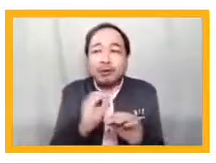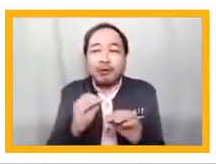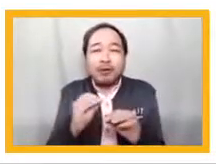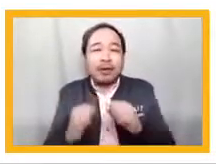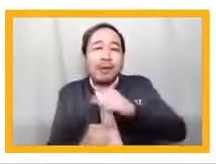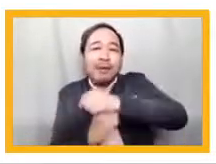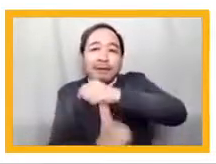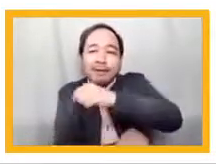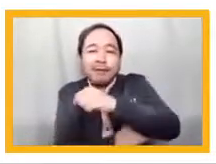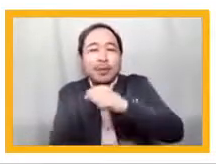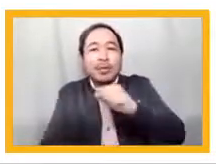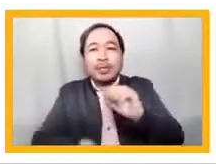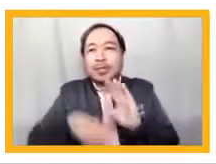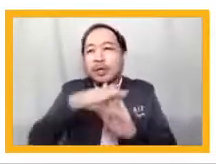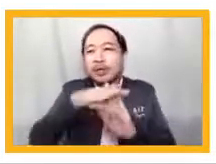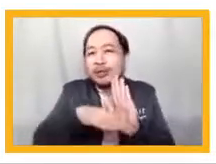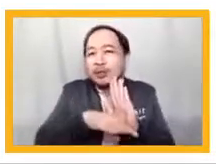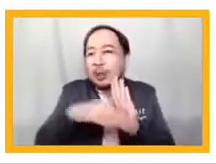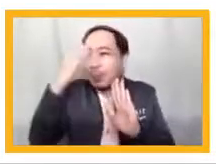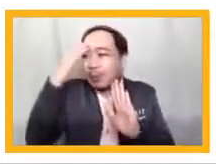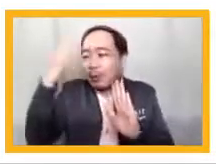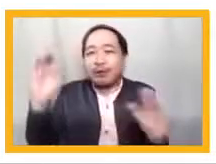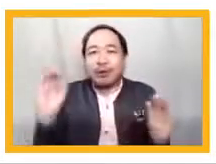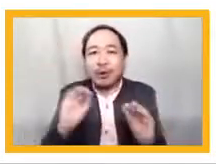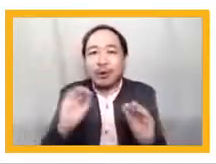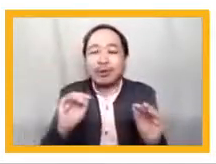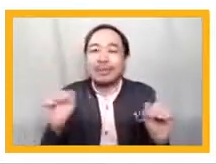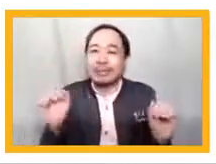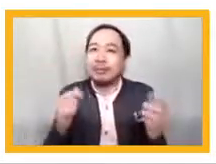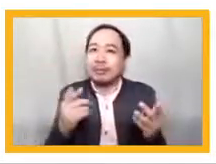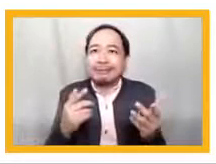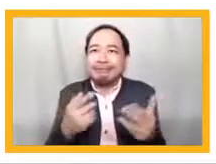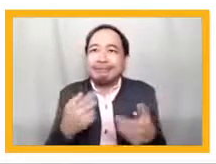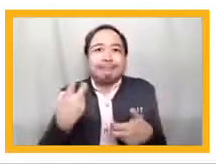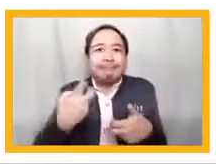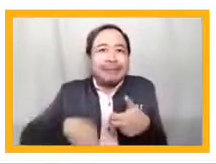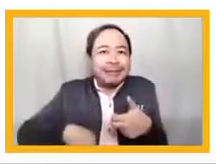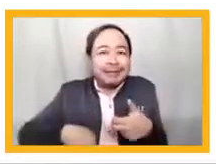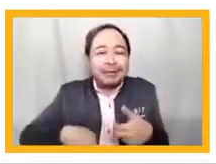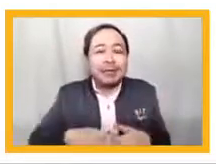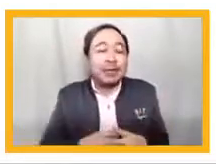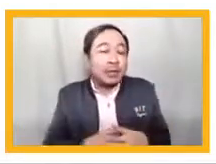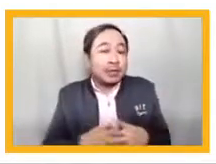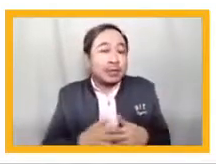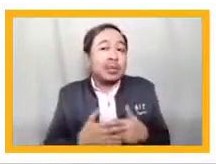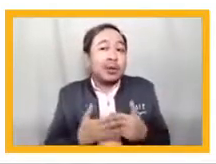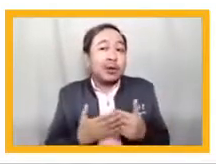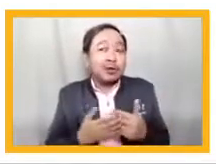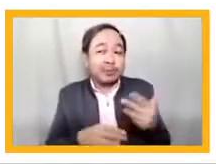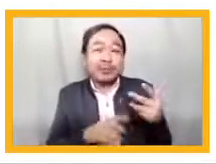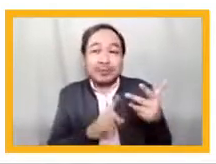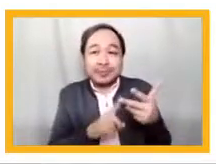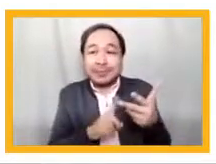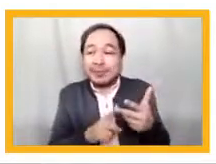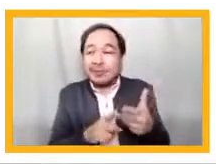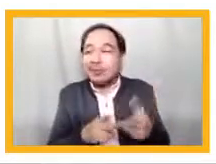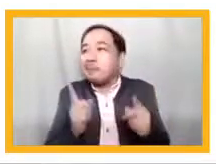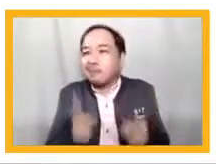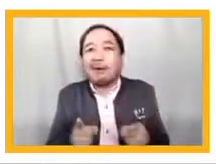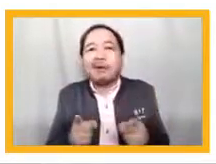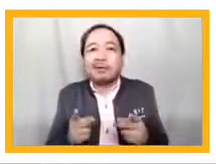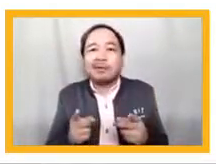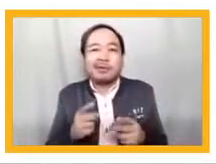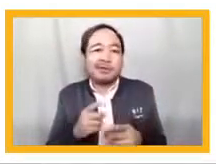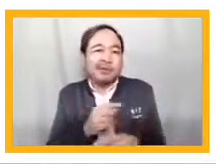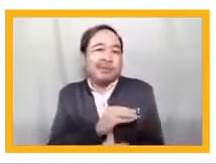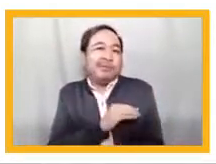our efforts. And the other one is, of course, we need a readiness and capacity of our